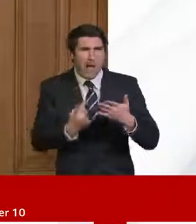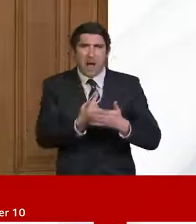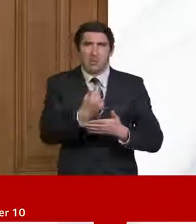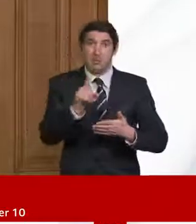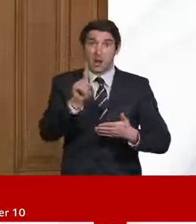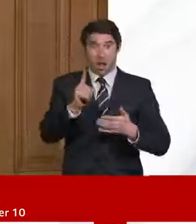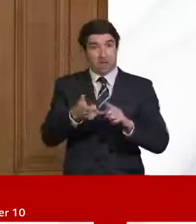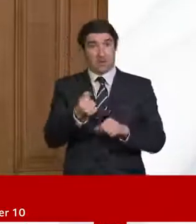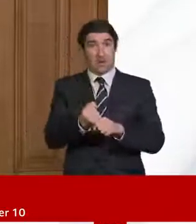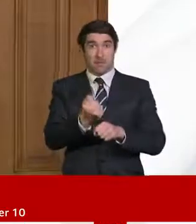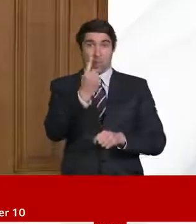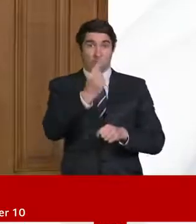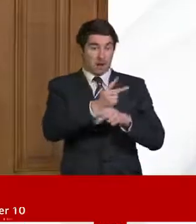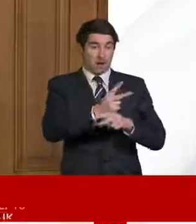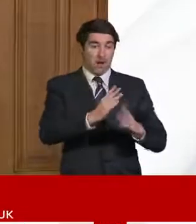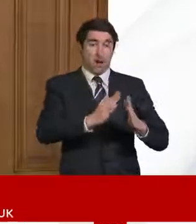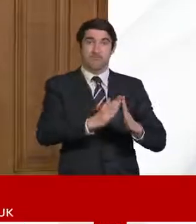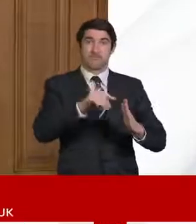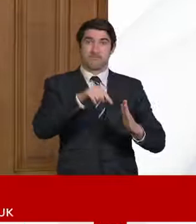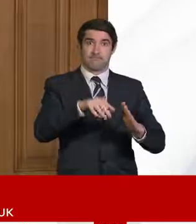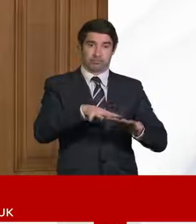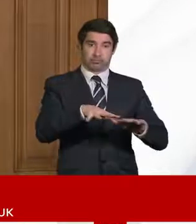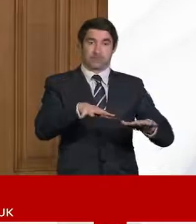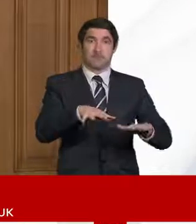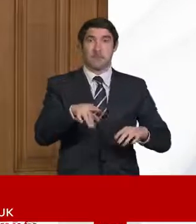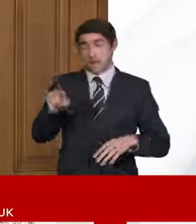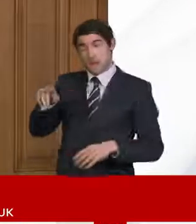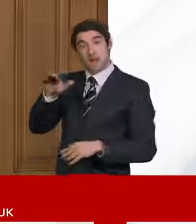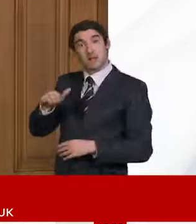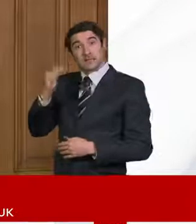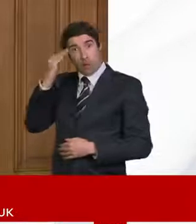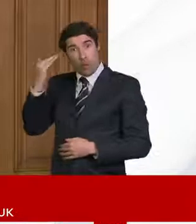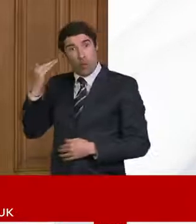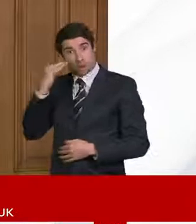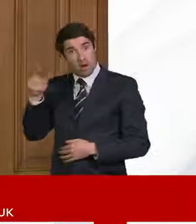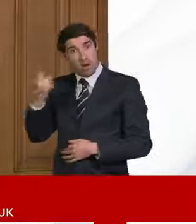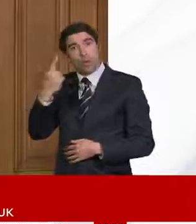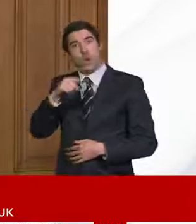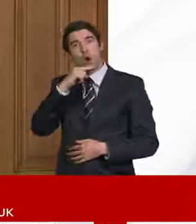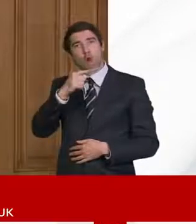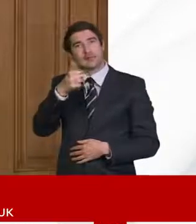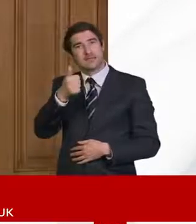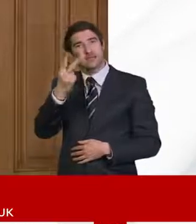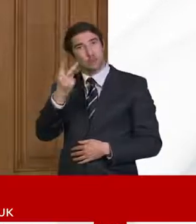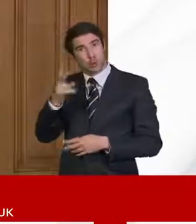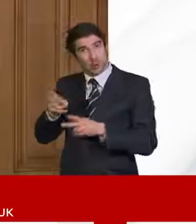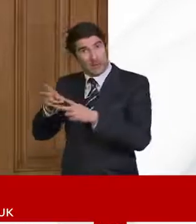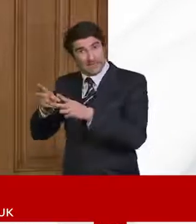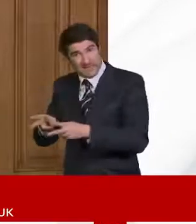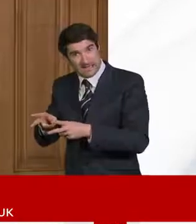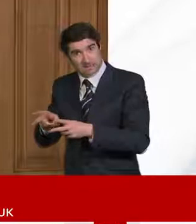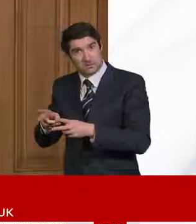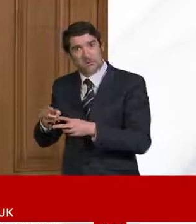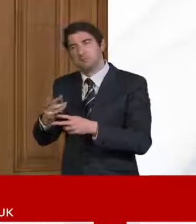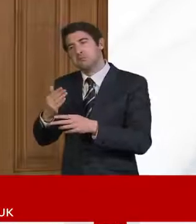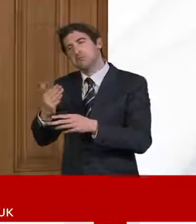them. It was a very unusual event. I think they have had 162 deaths for 9,786 cases, and